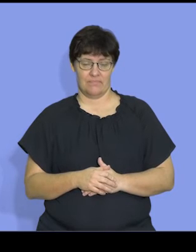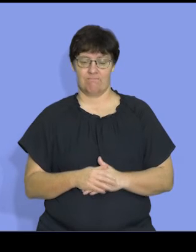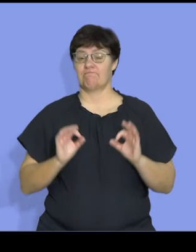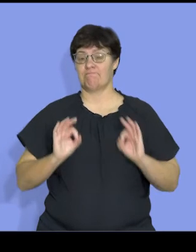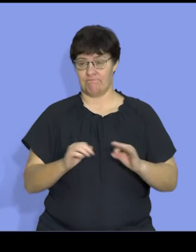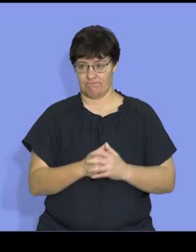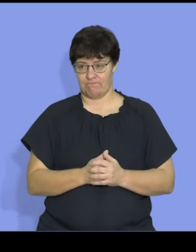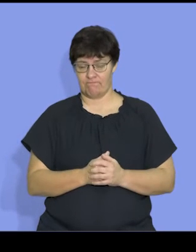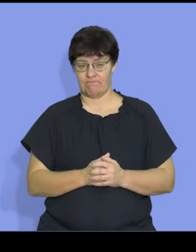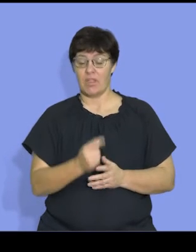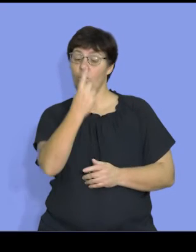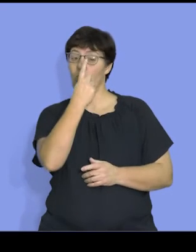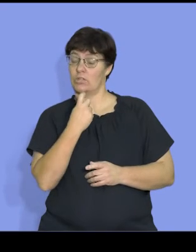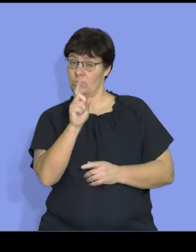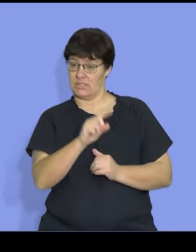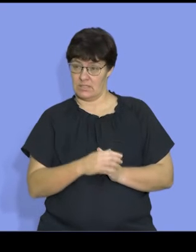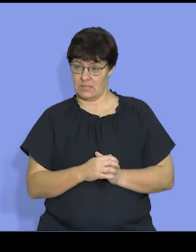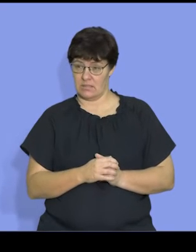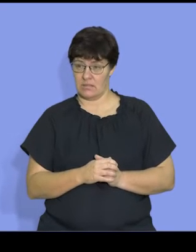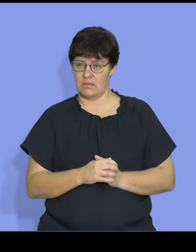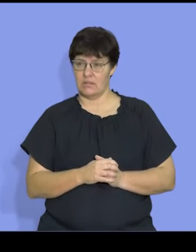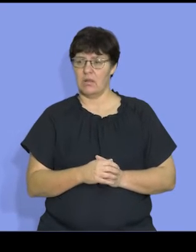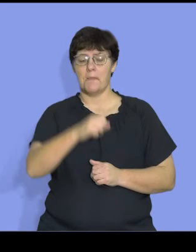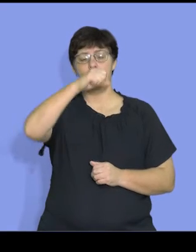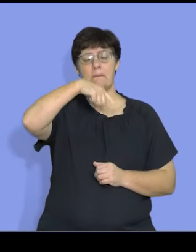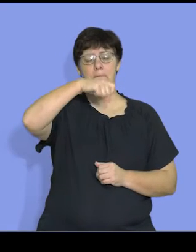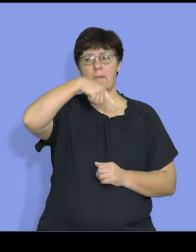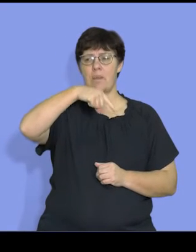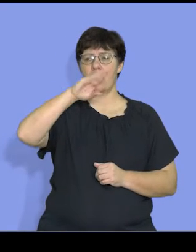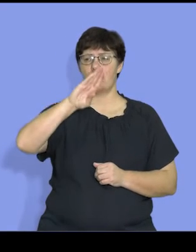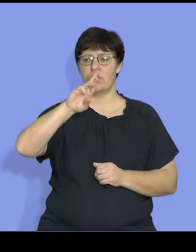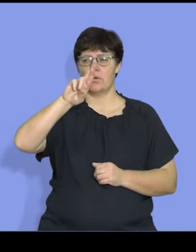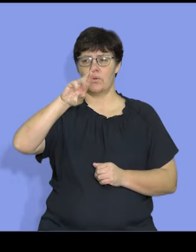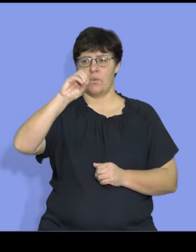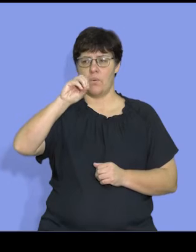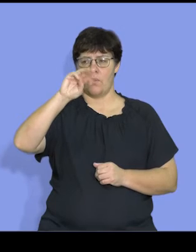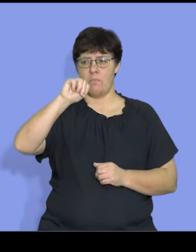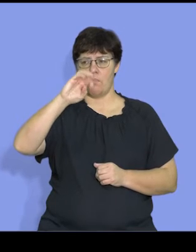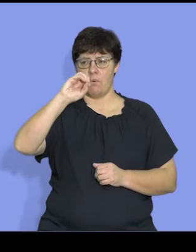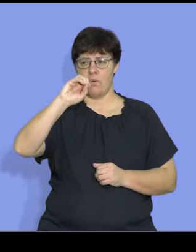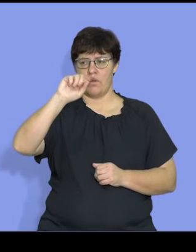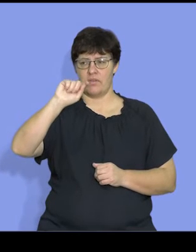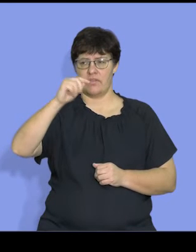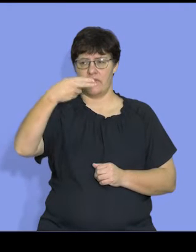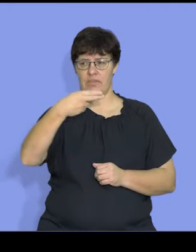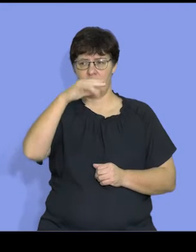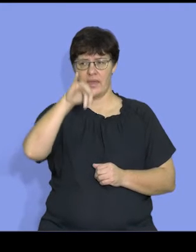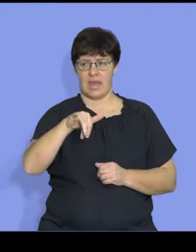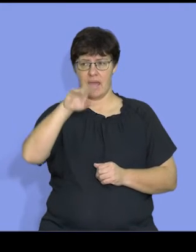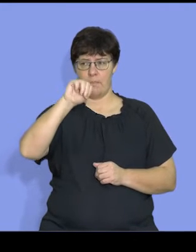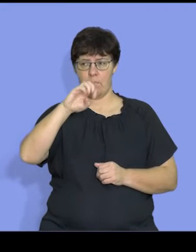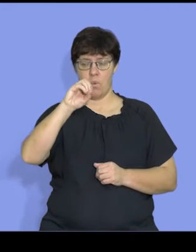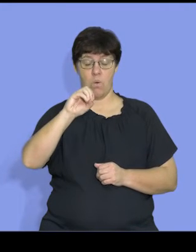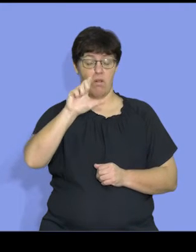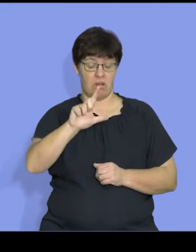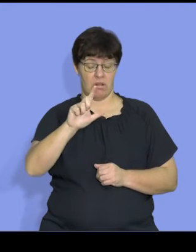Right, the question reads, a few drops of bromothiamyl blue, okay? So this is an indicator